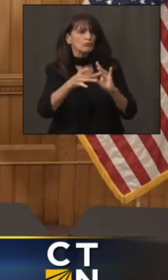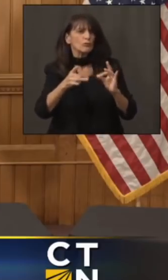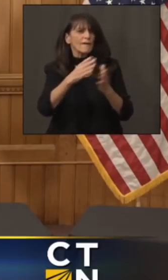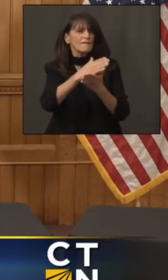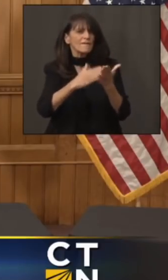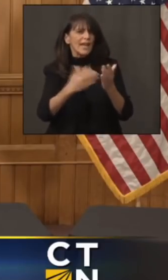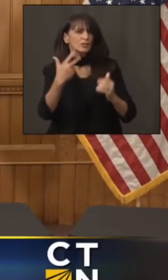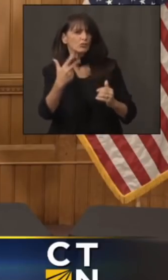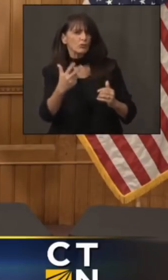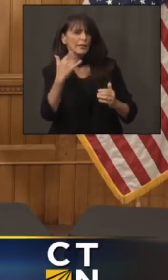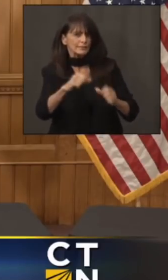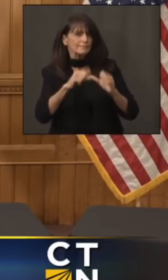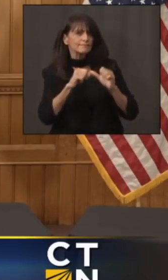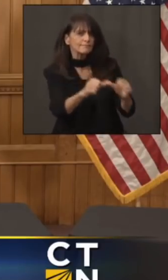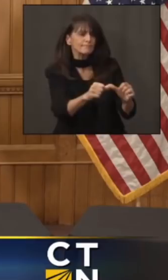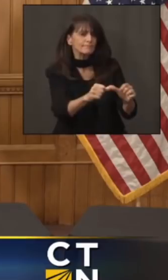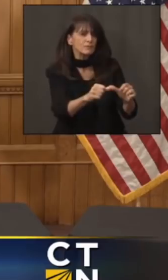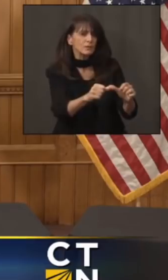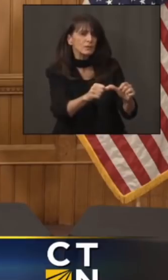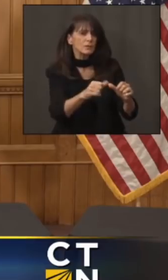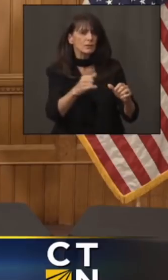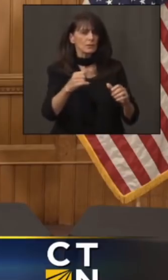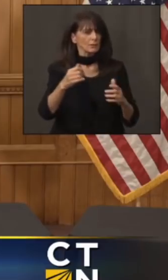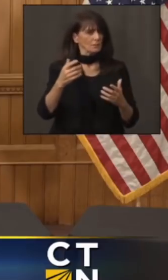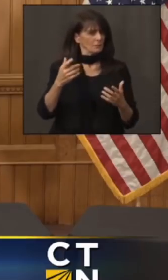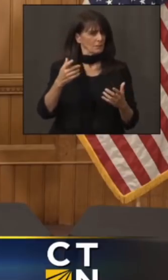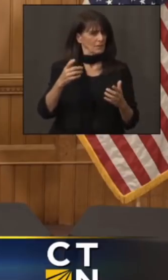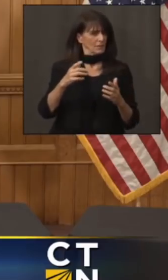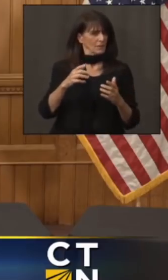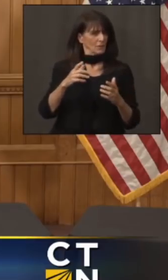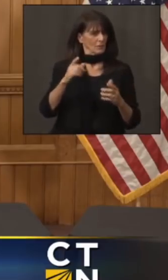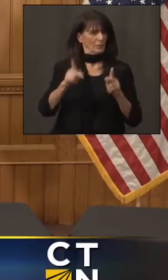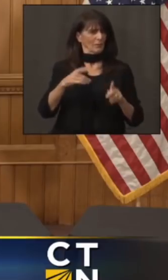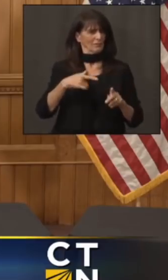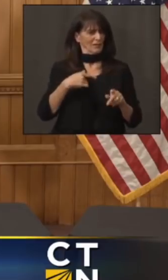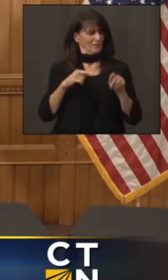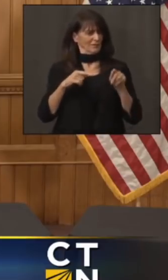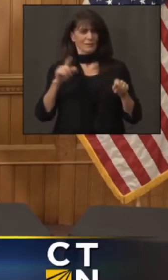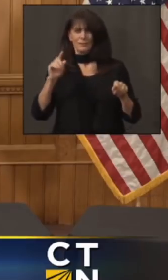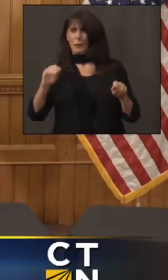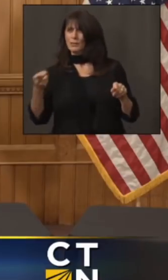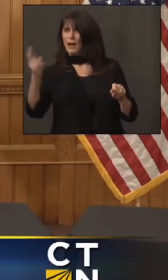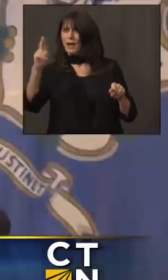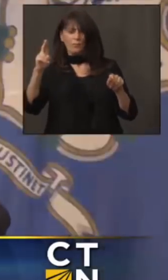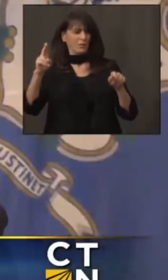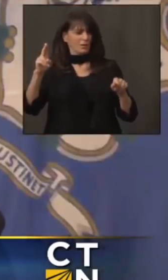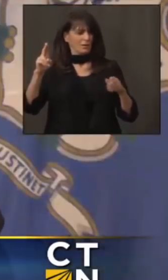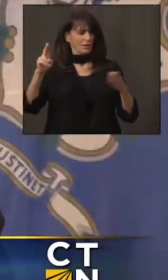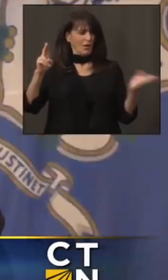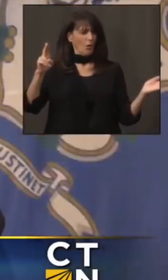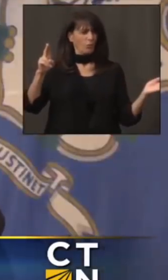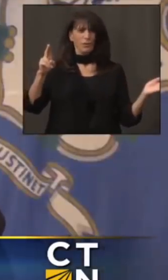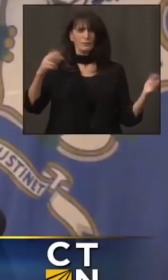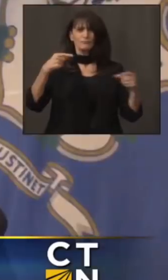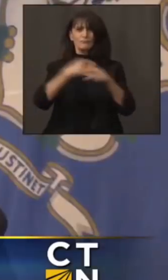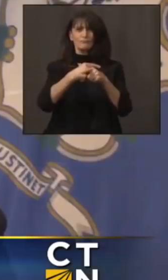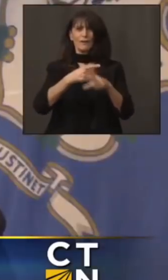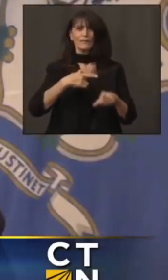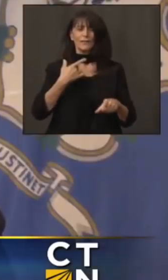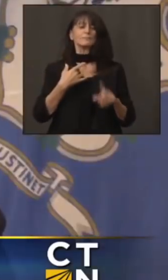on. What do you say to people who see maybe a contradiction there a little bit? That 1.6%